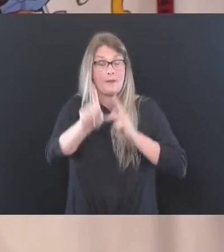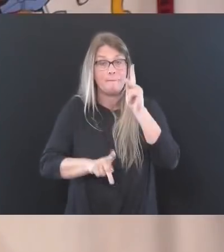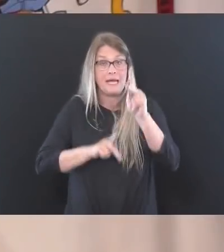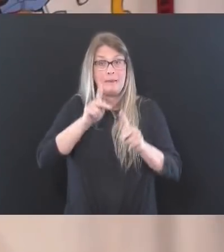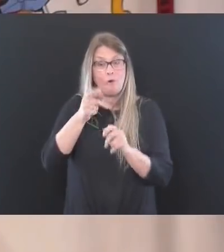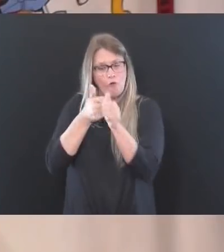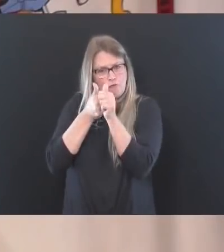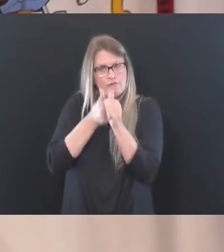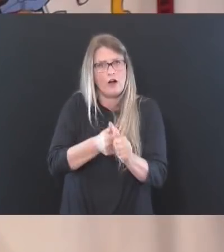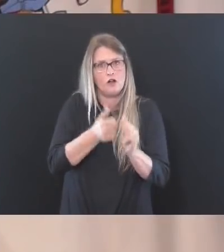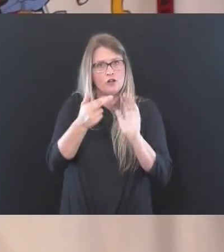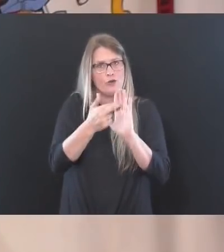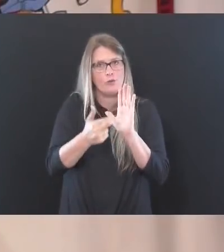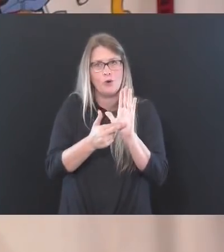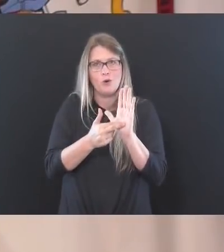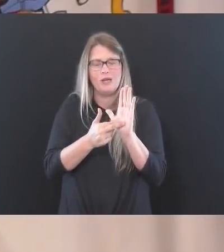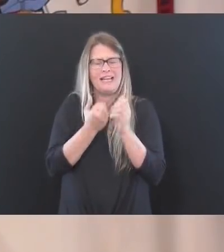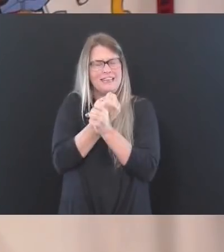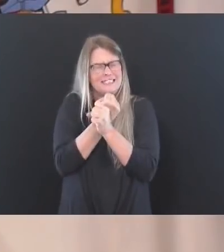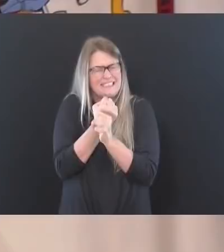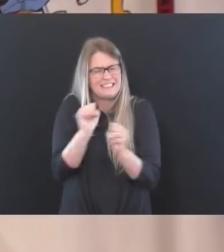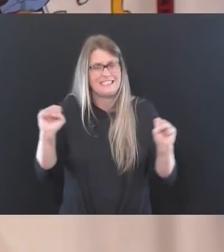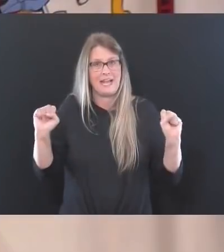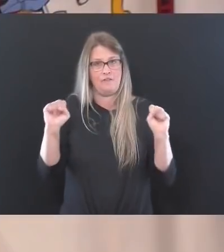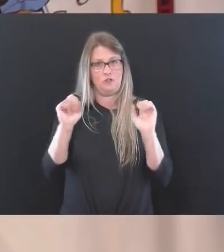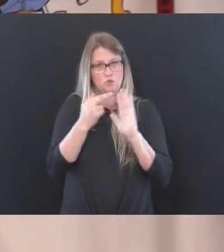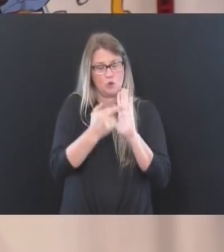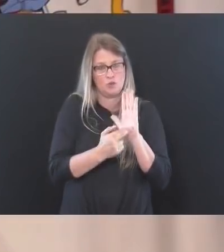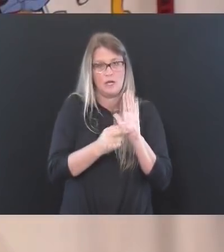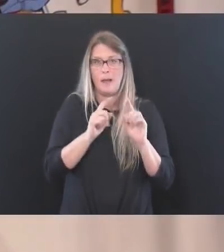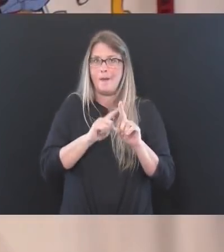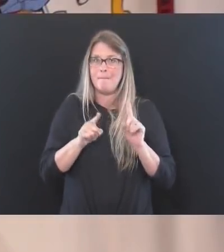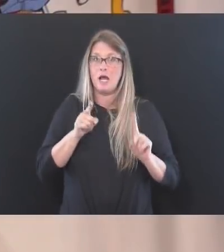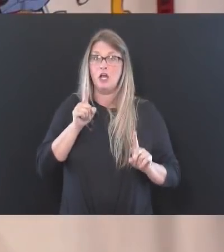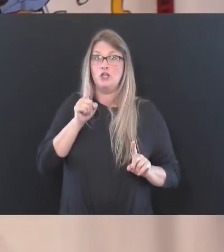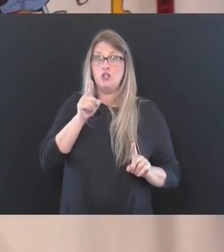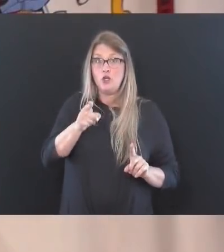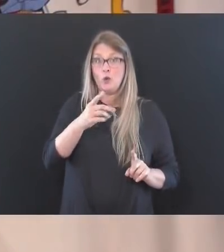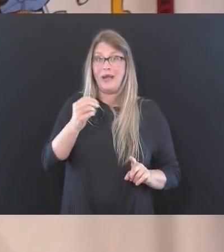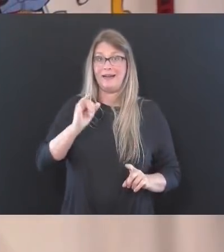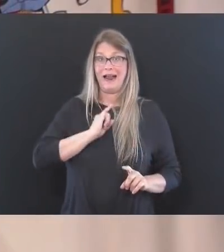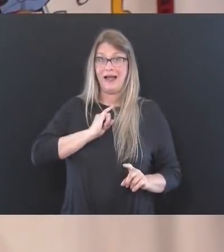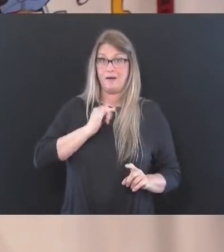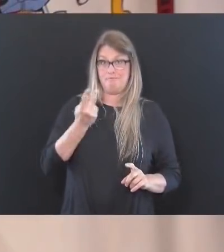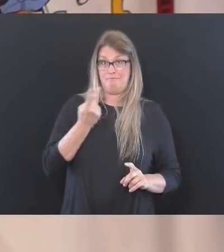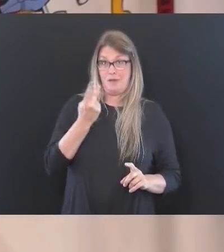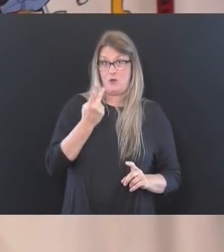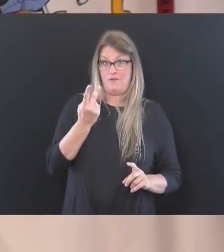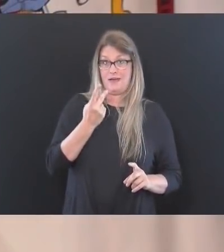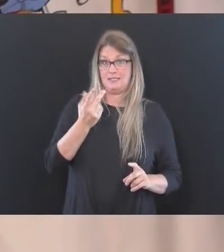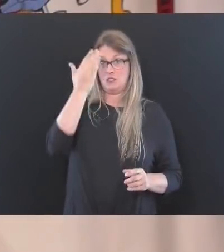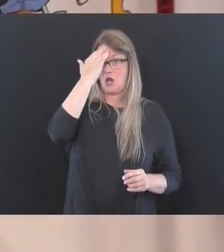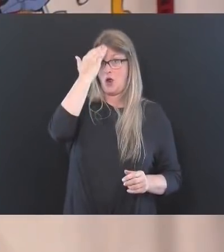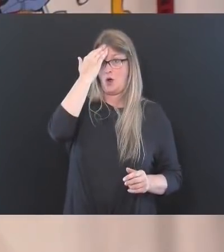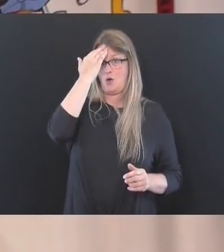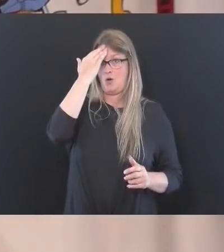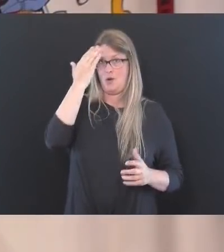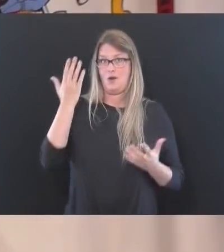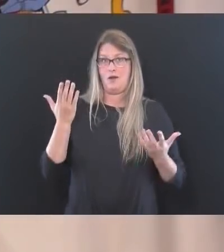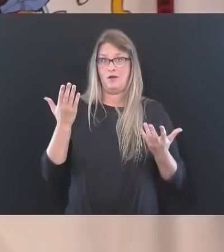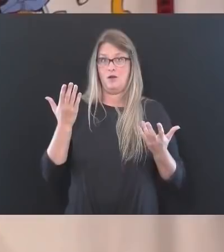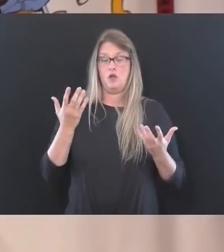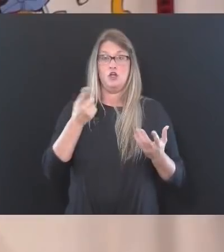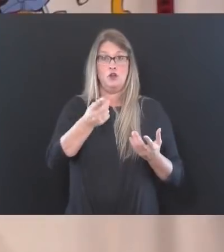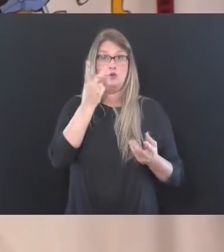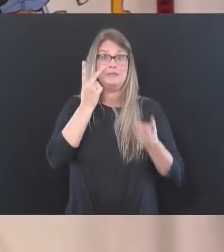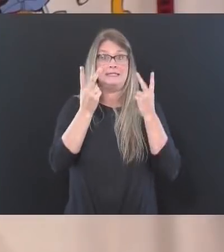the safest guidelines that we know about today. But you and I both know, you've seen people going